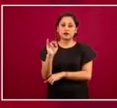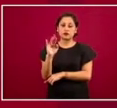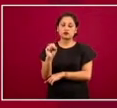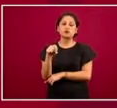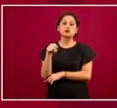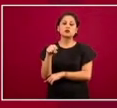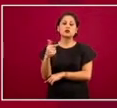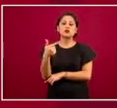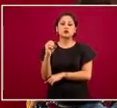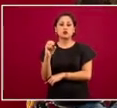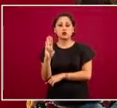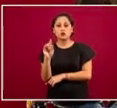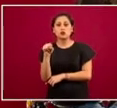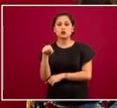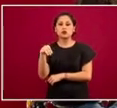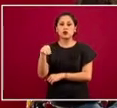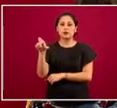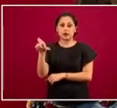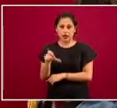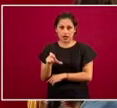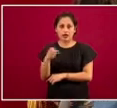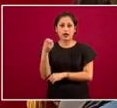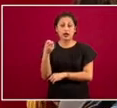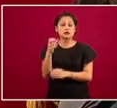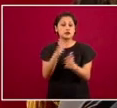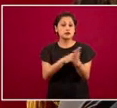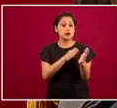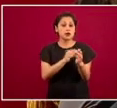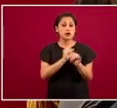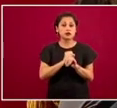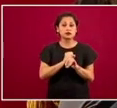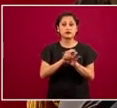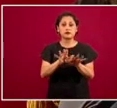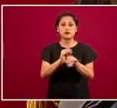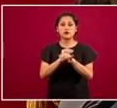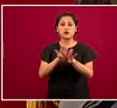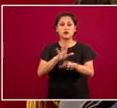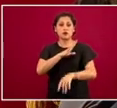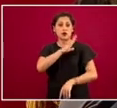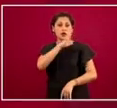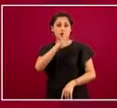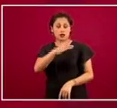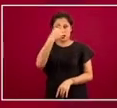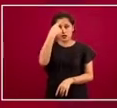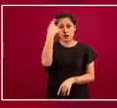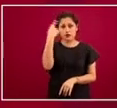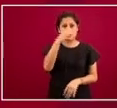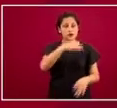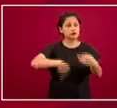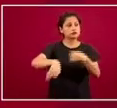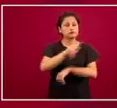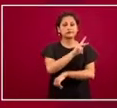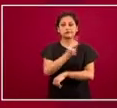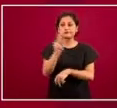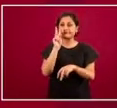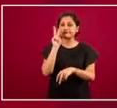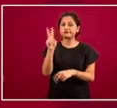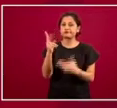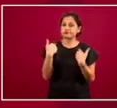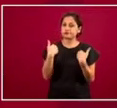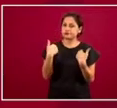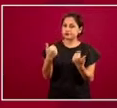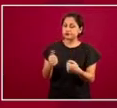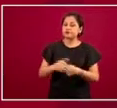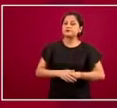are available for everyone who wants to consult them. They are academic documents, but they can be given